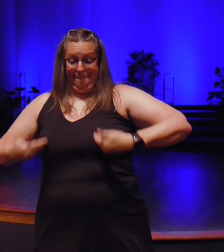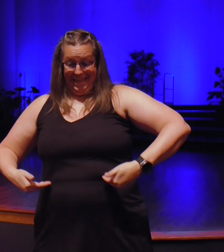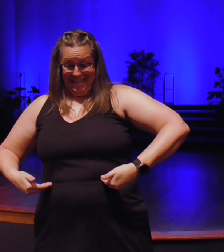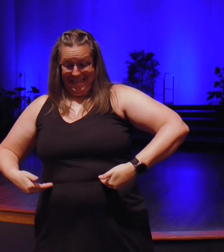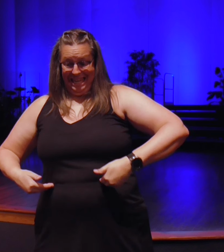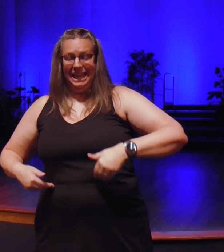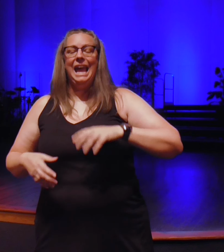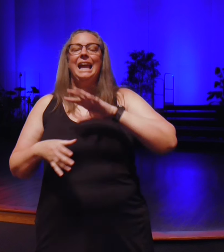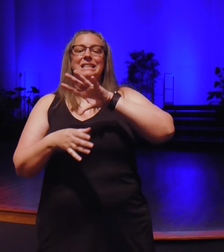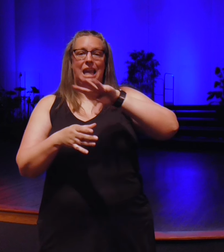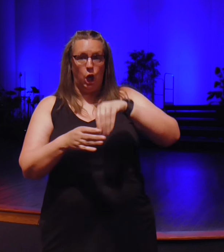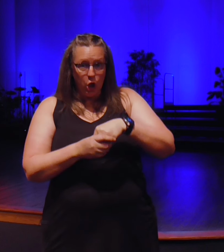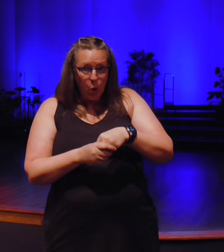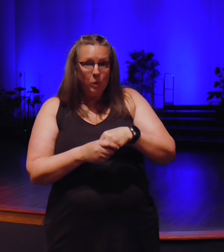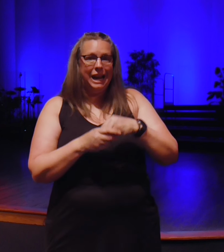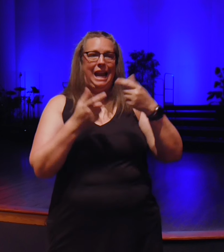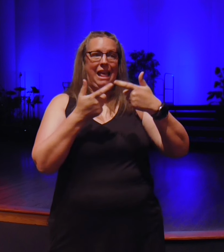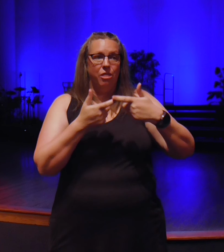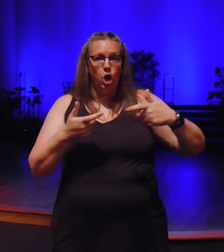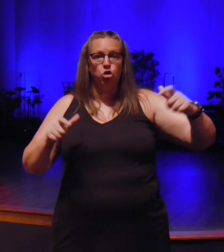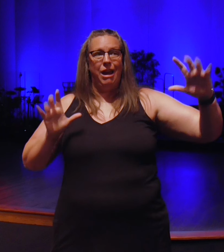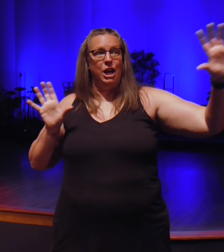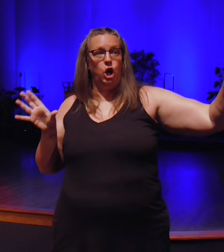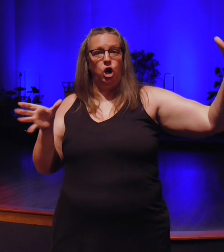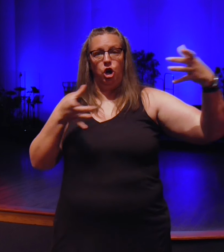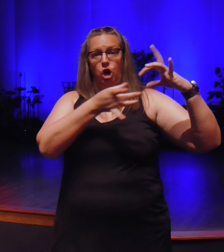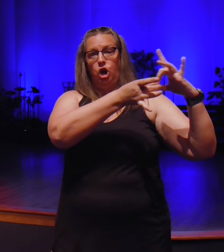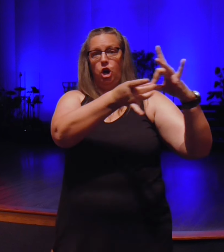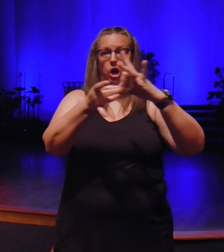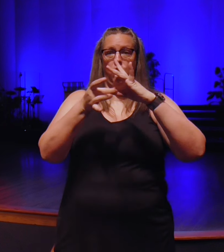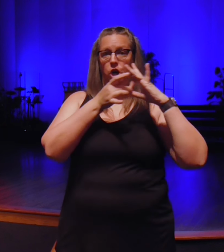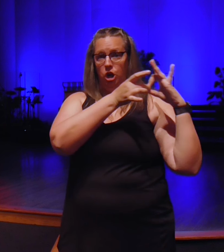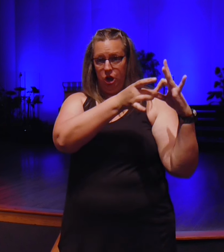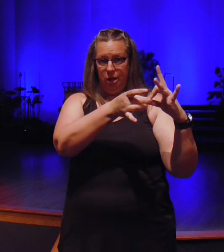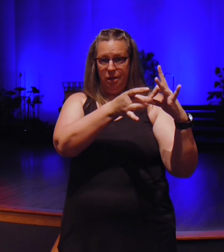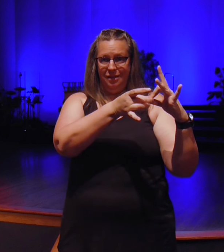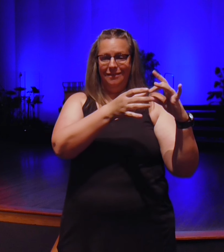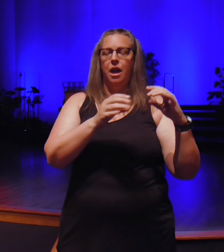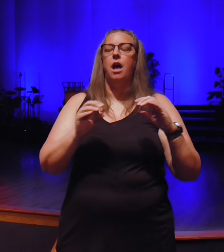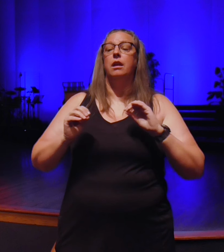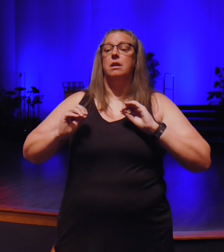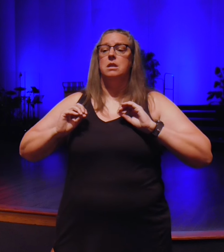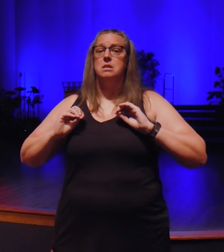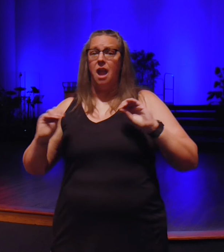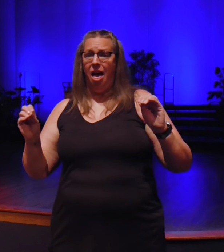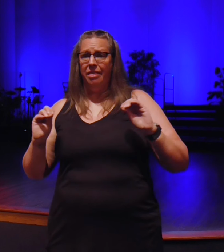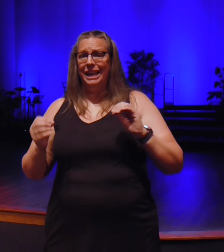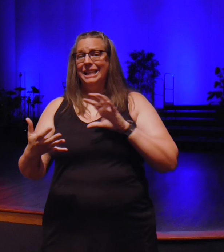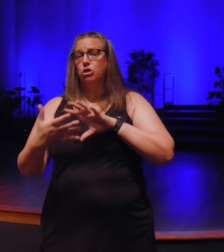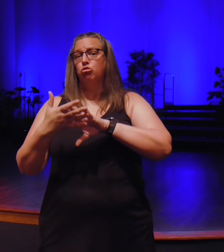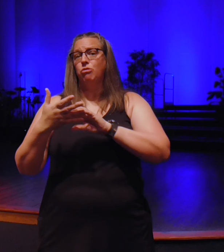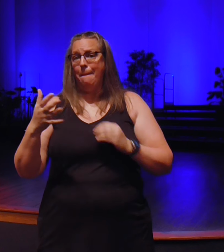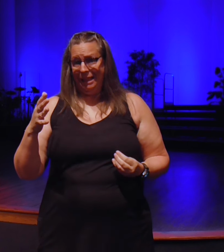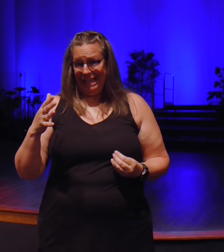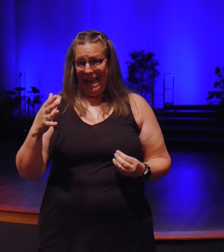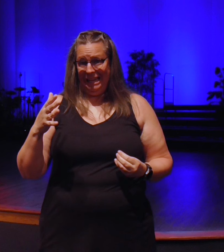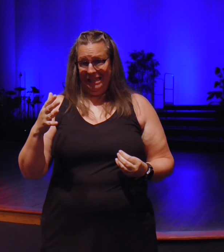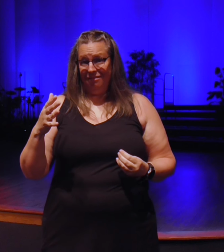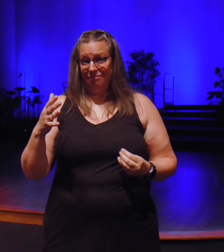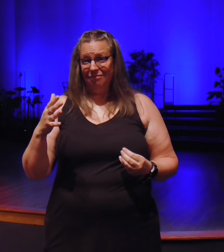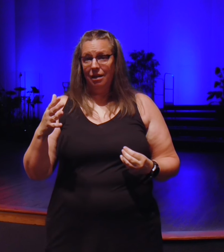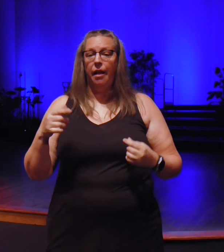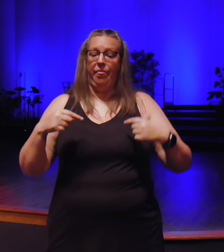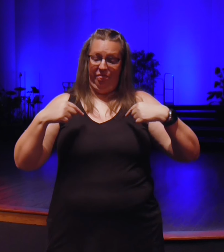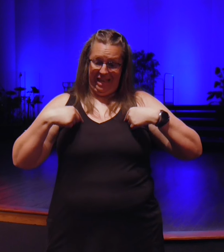nothing less than a reproduction of the universal mind on the scale of the individual. This is